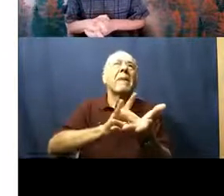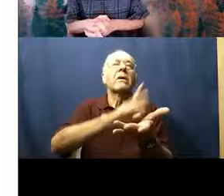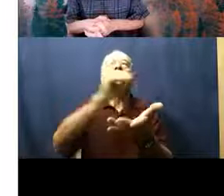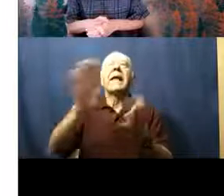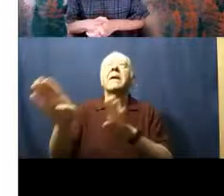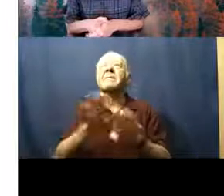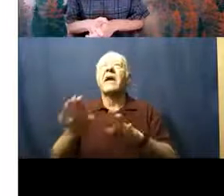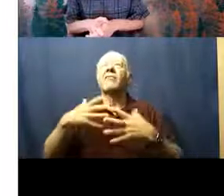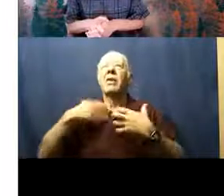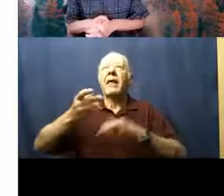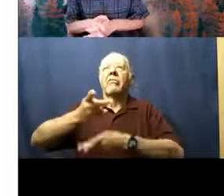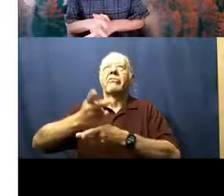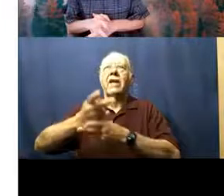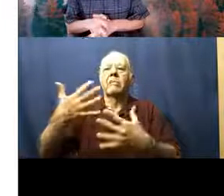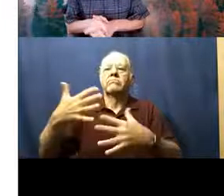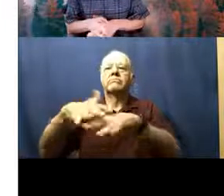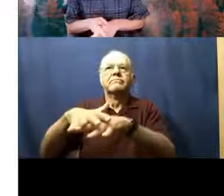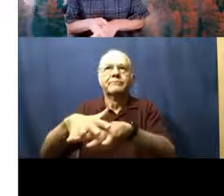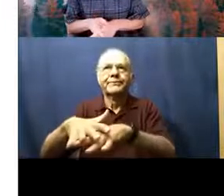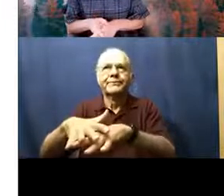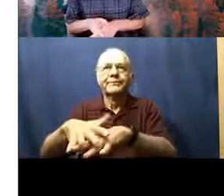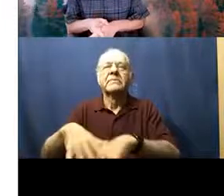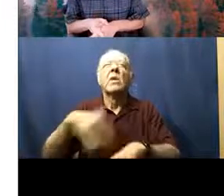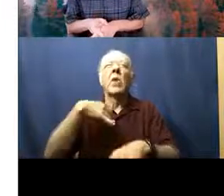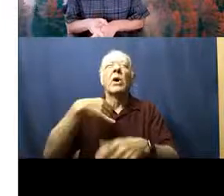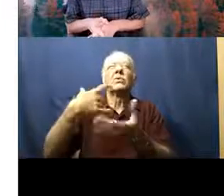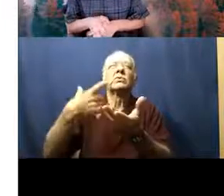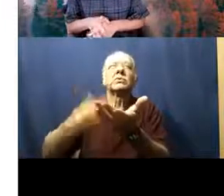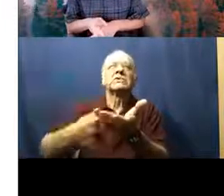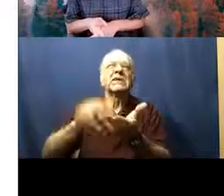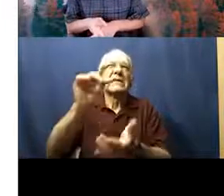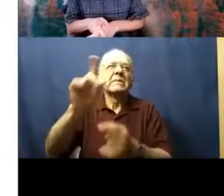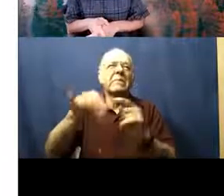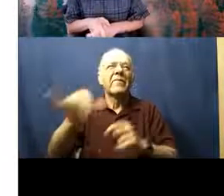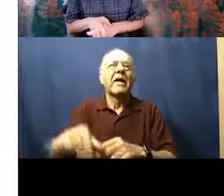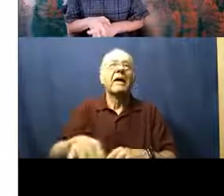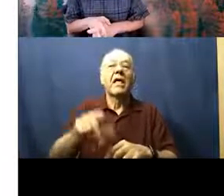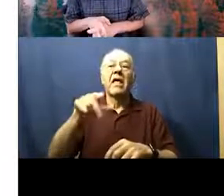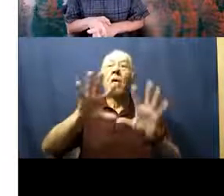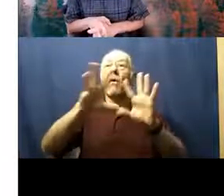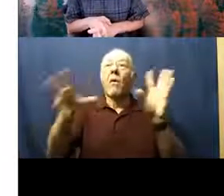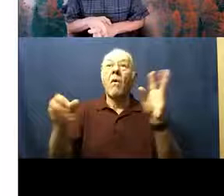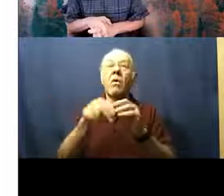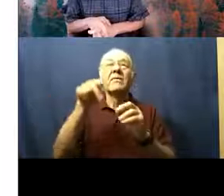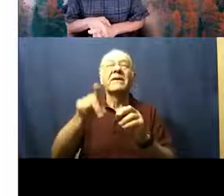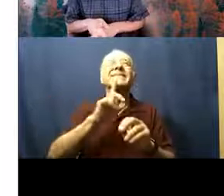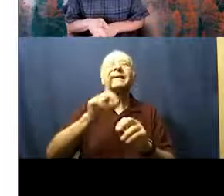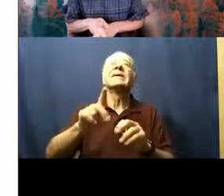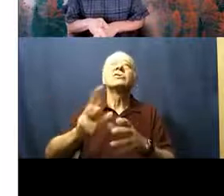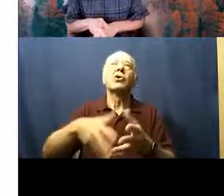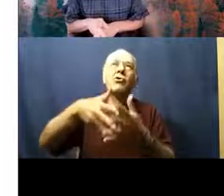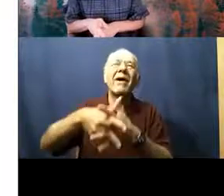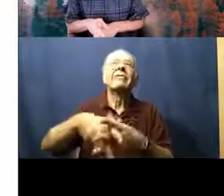healthcare coverage. I want to talk to you a little bit about that. And all of this is grounded in a focus on